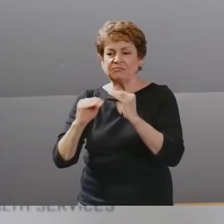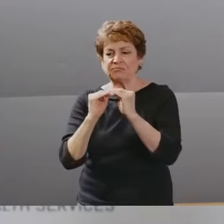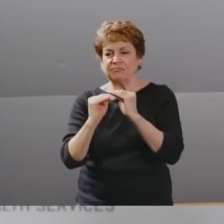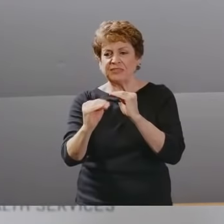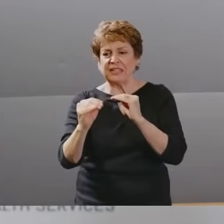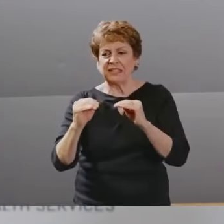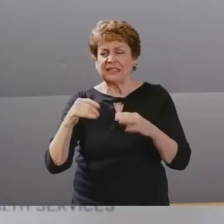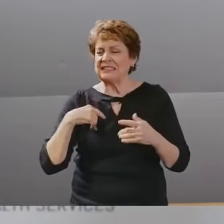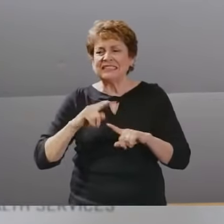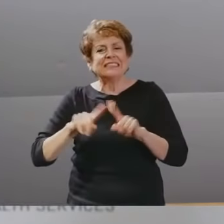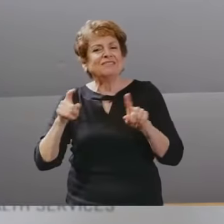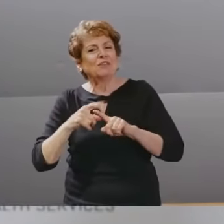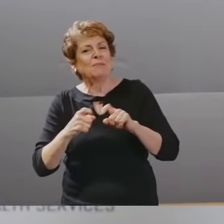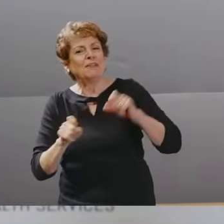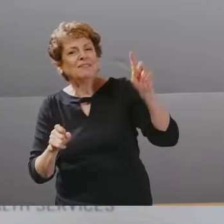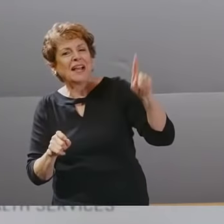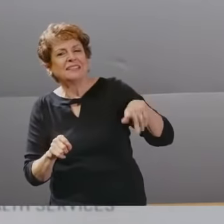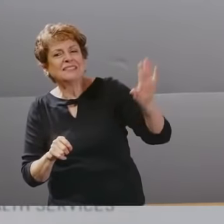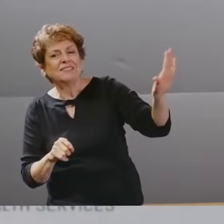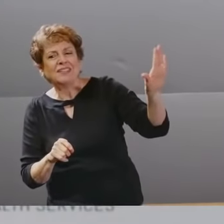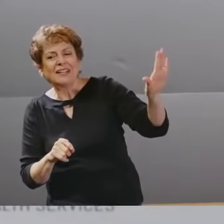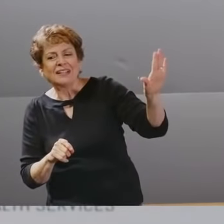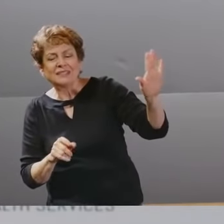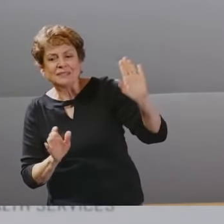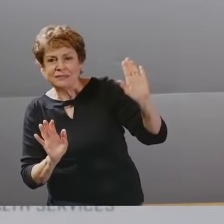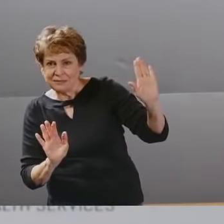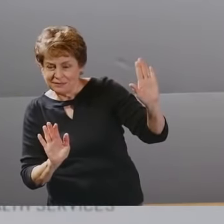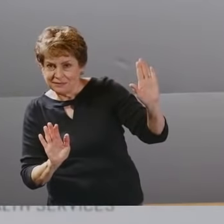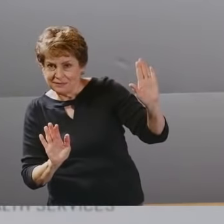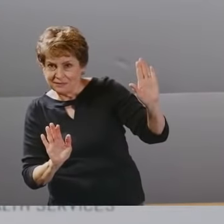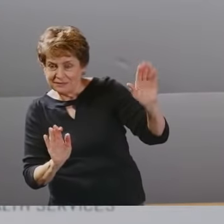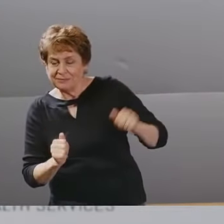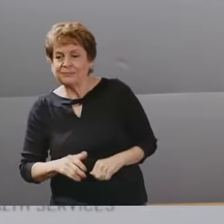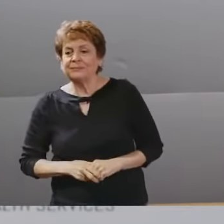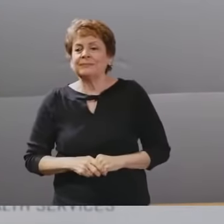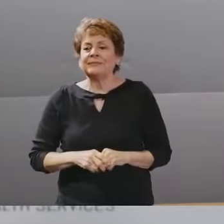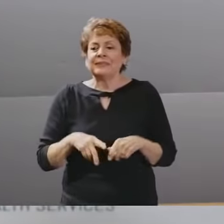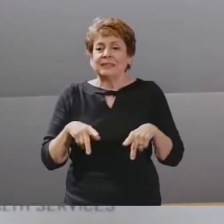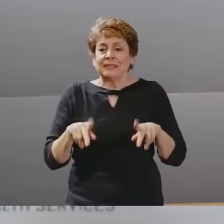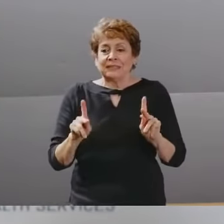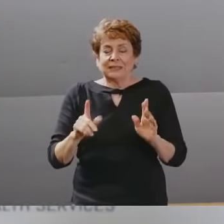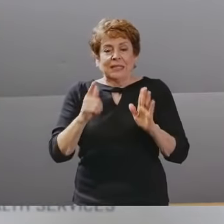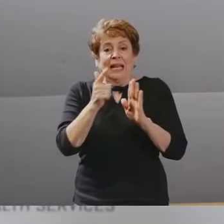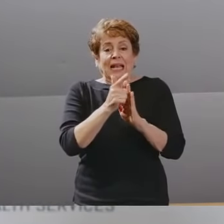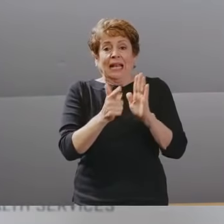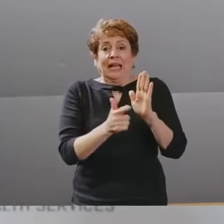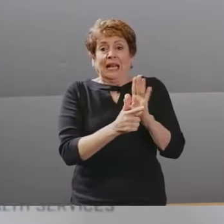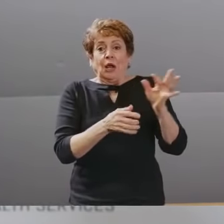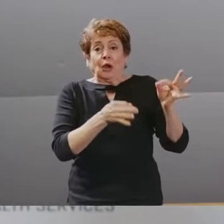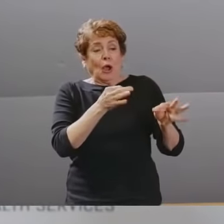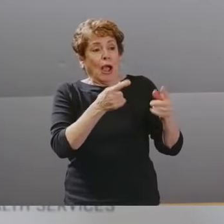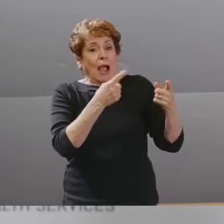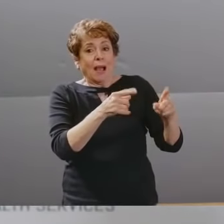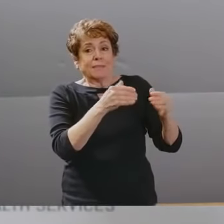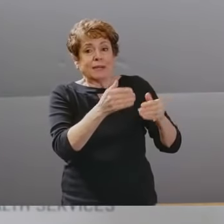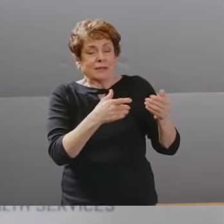Philadelphia. And we will let the legal process play out. But some of those processes that we've seen, like people,